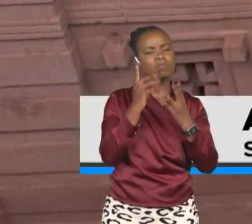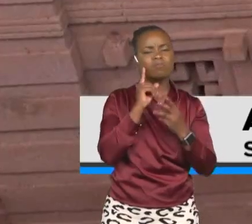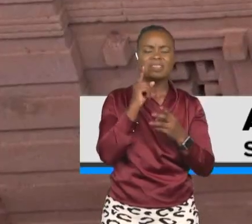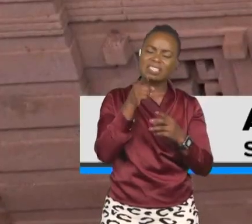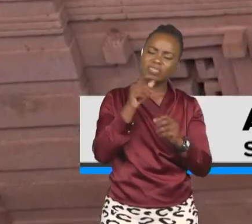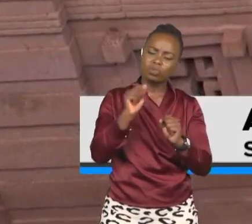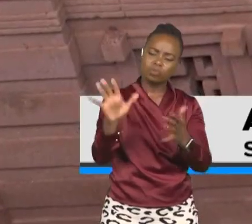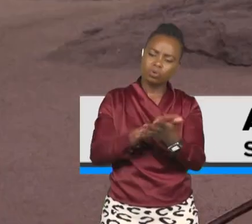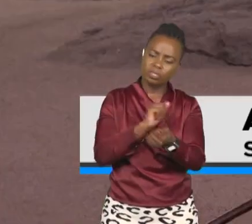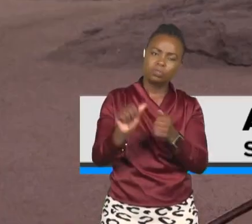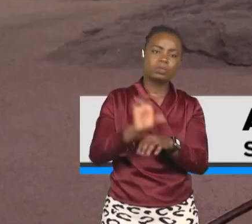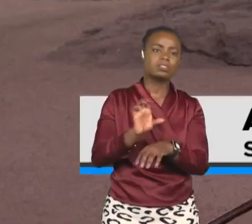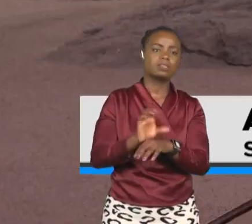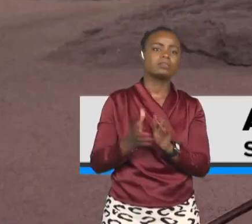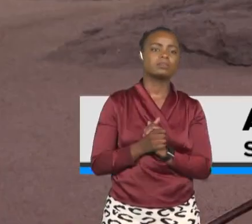them.